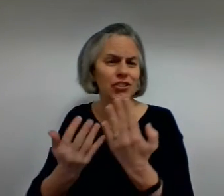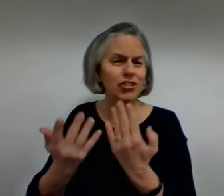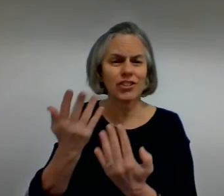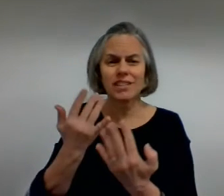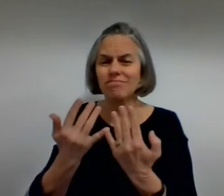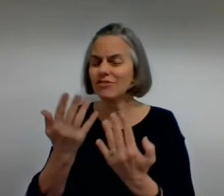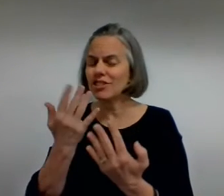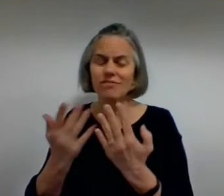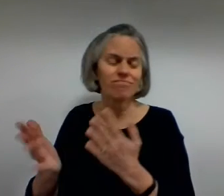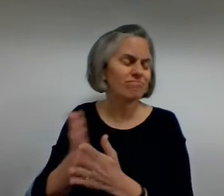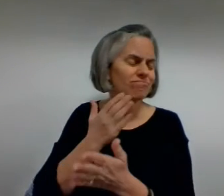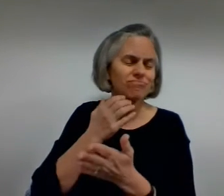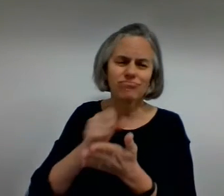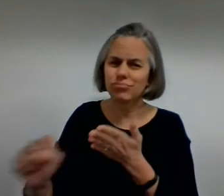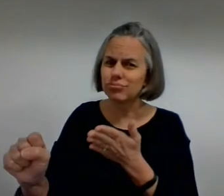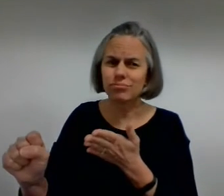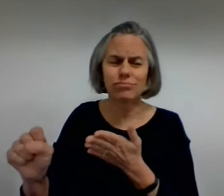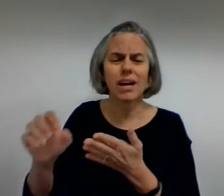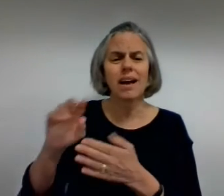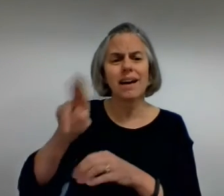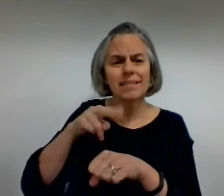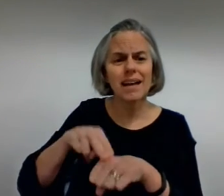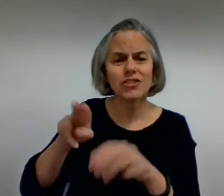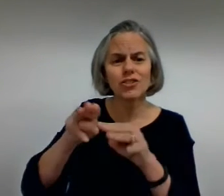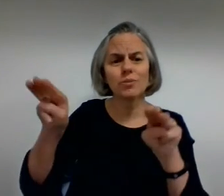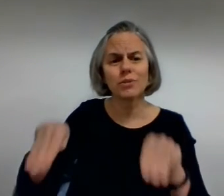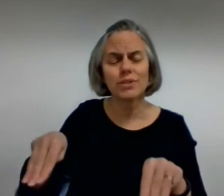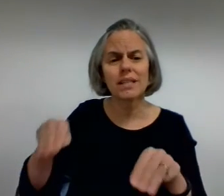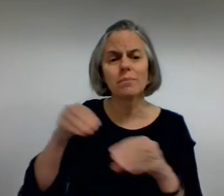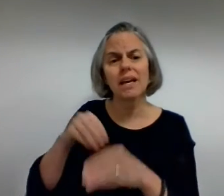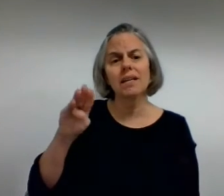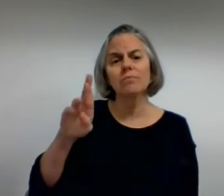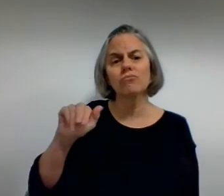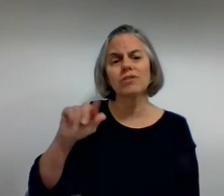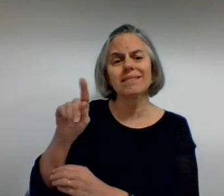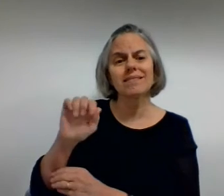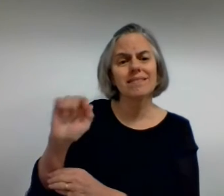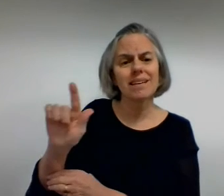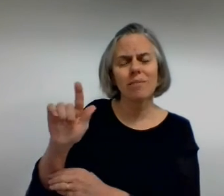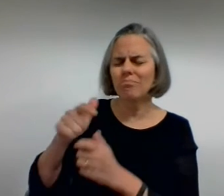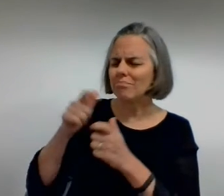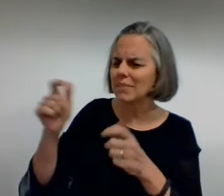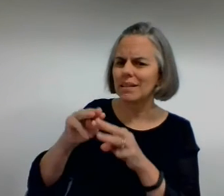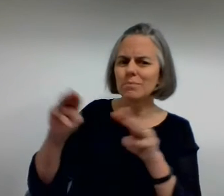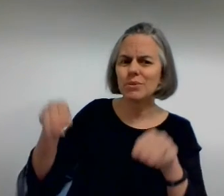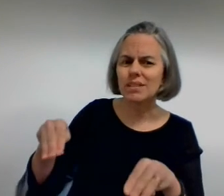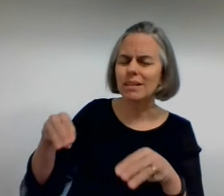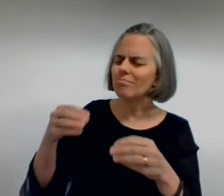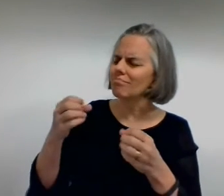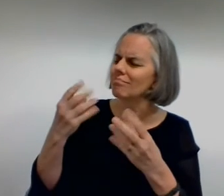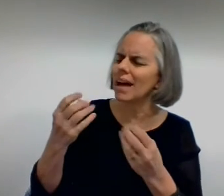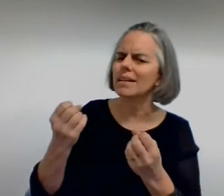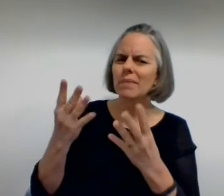fire that really just decimated a national museum in Brazil, the biggest museum in Brazil, that had lots and lots of